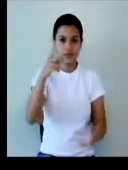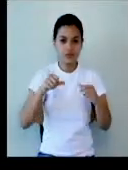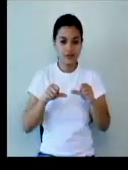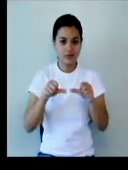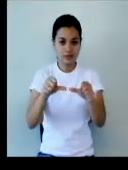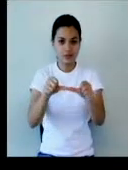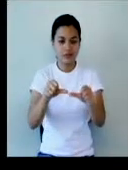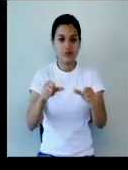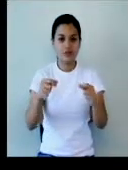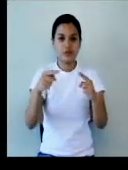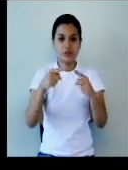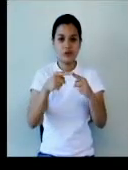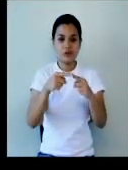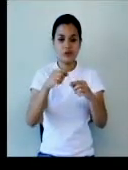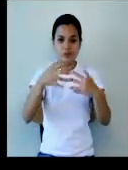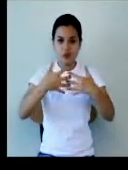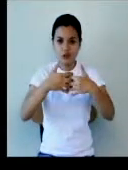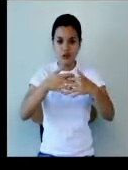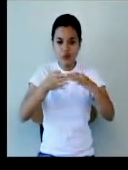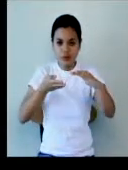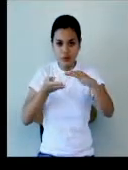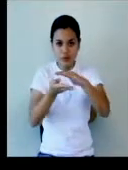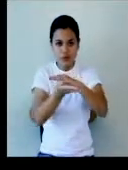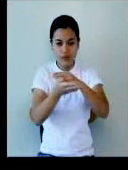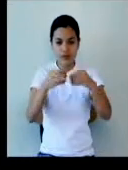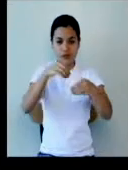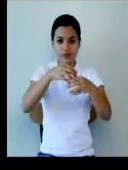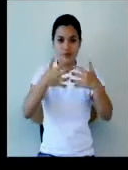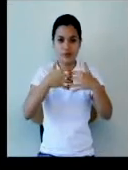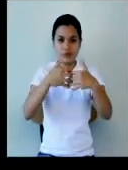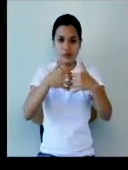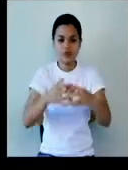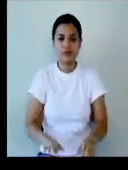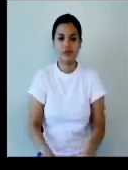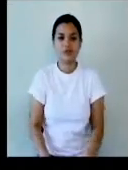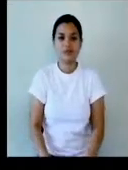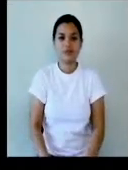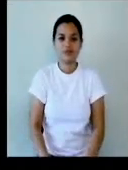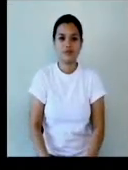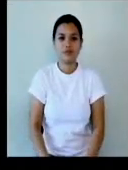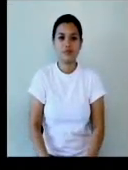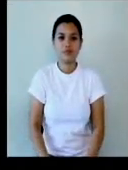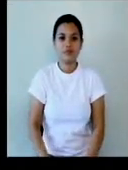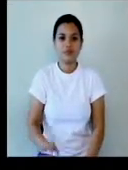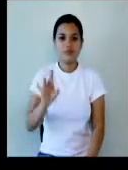7. Proceed to the PCOS machine to insert your ballot in the machine.